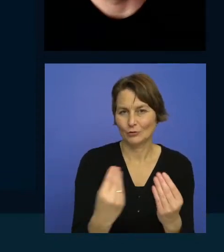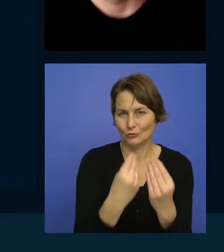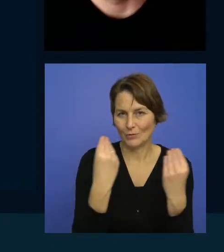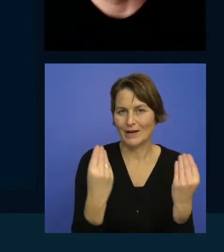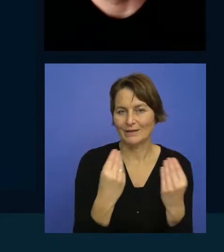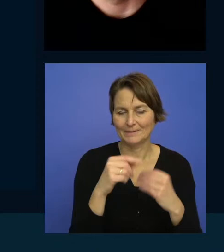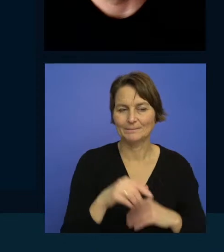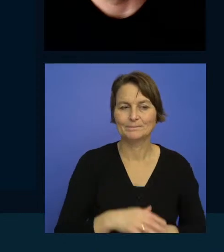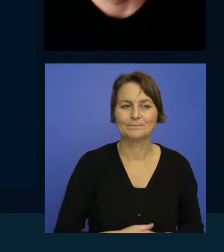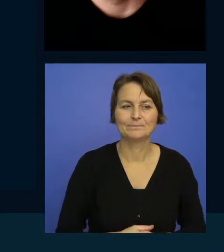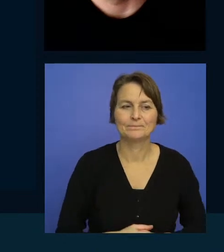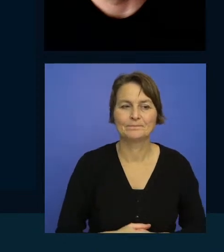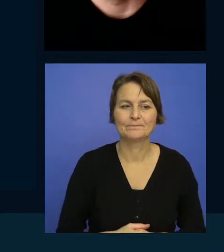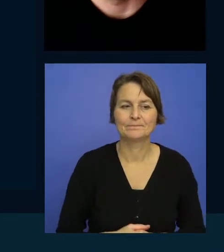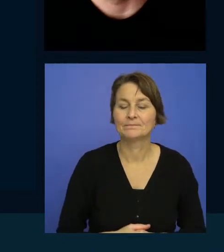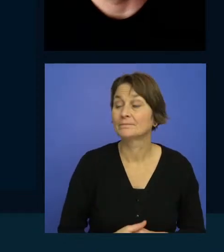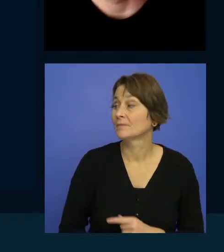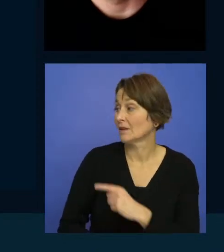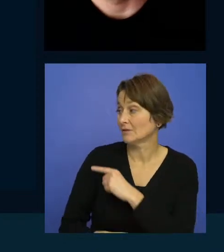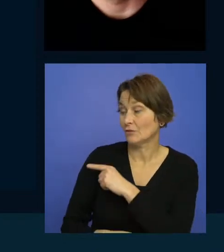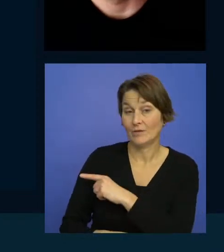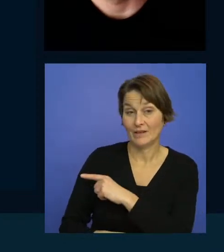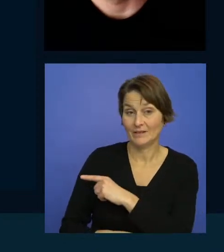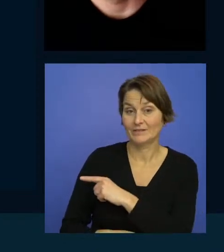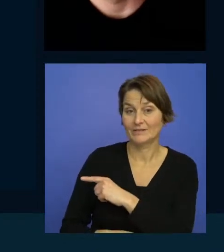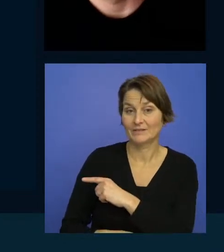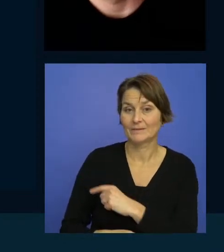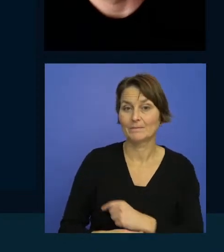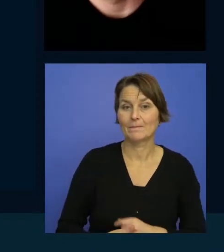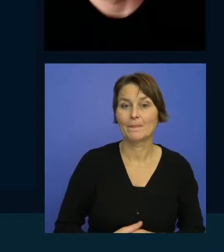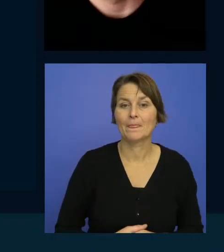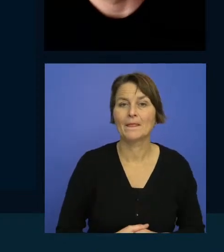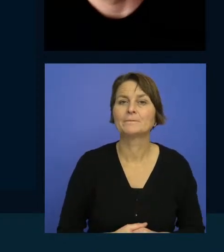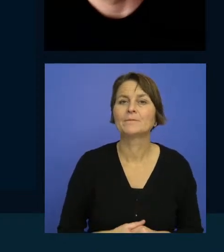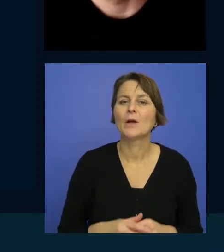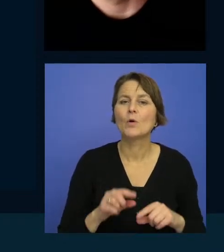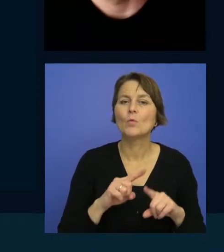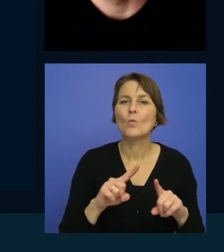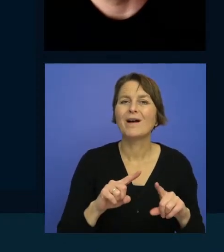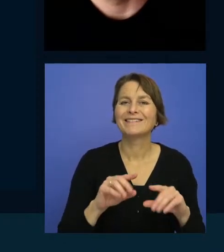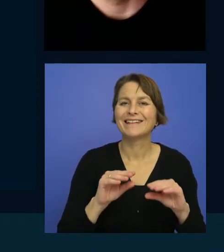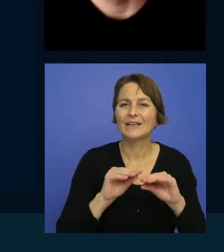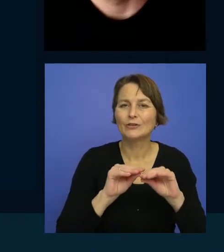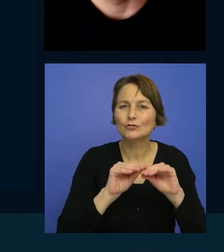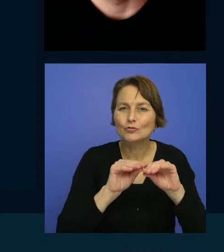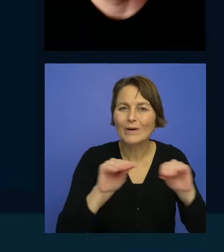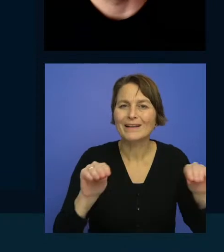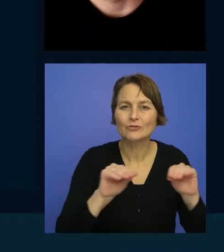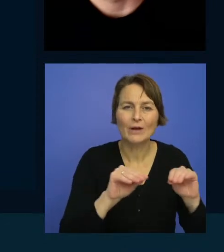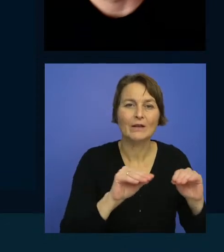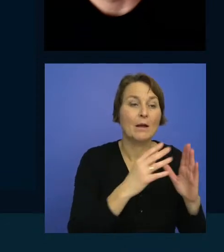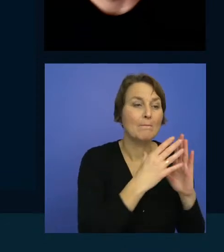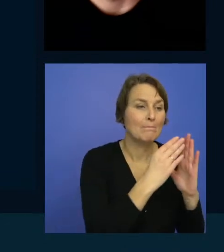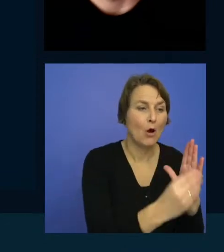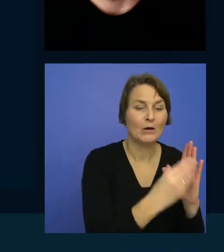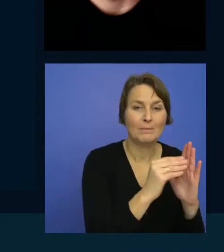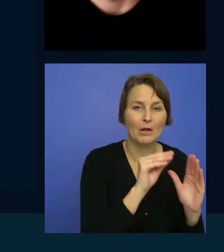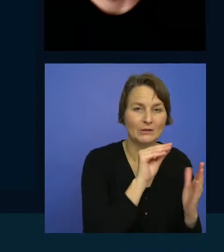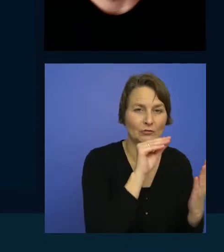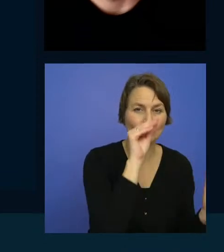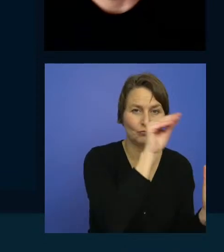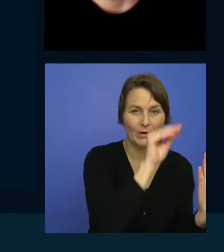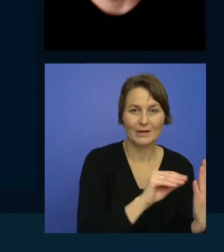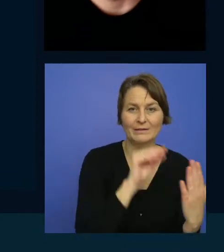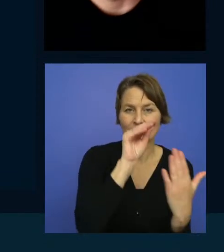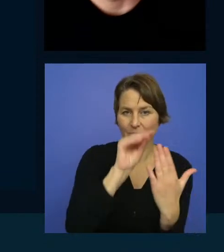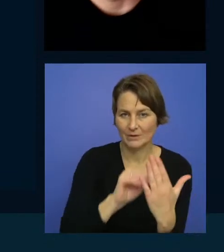approach where I'm going to retrain many different models by reweighting the data to try to reduce the disparity. So